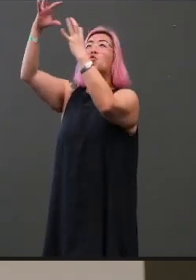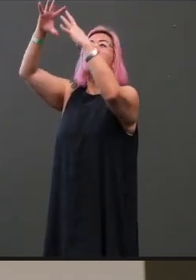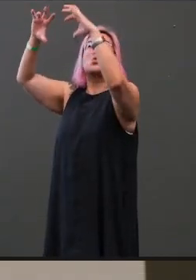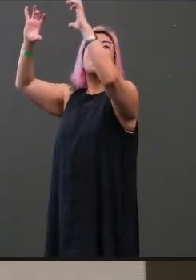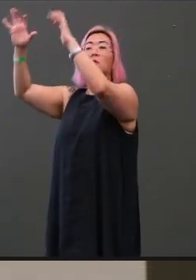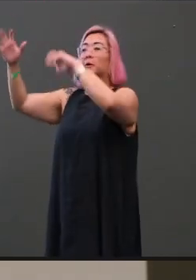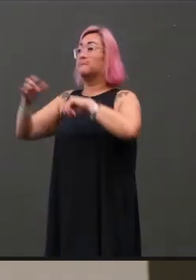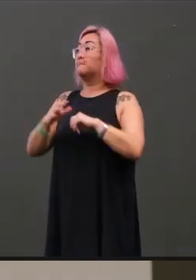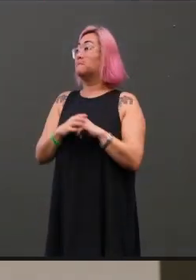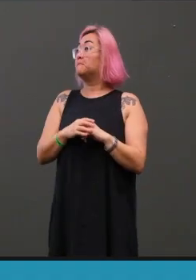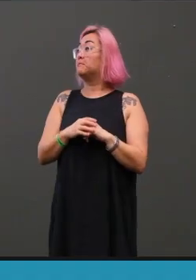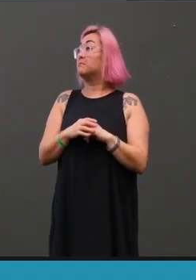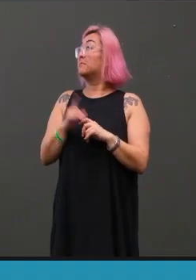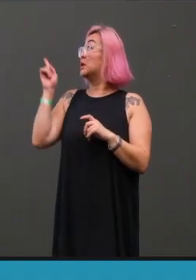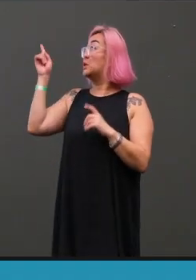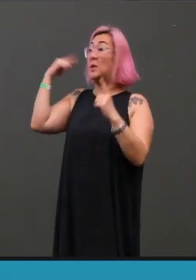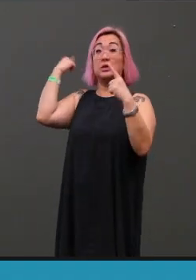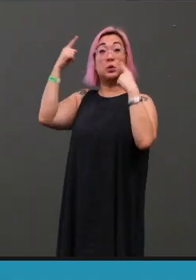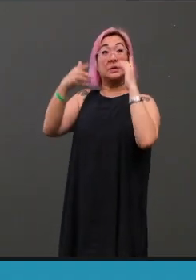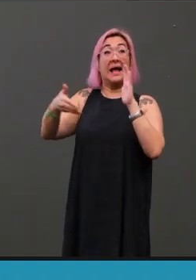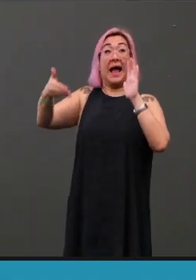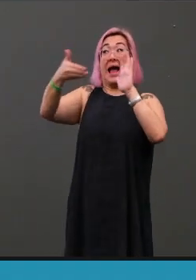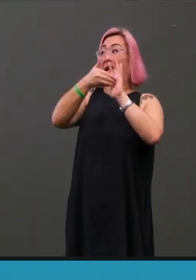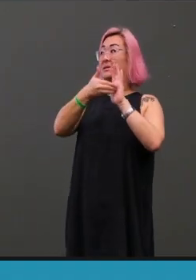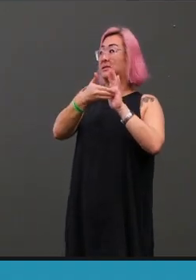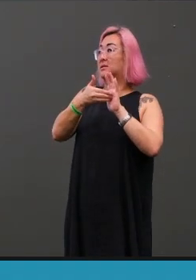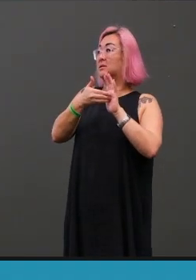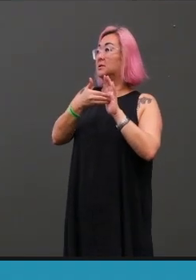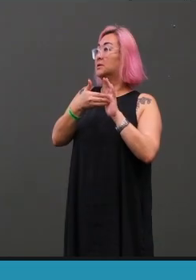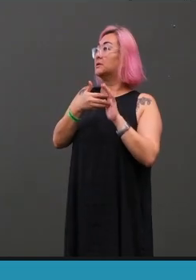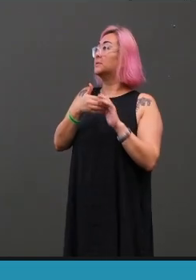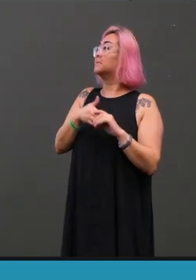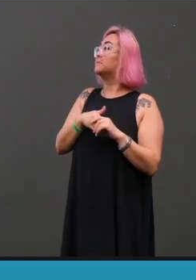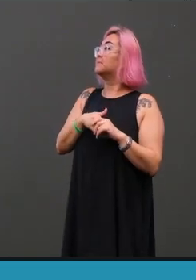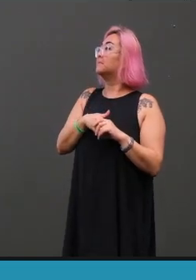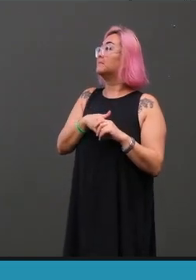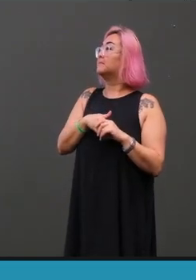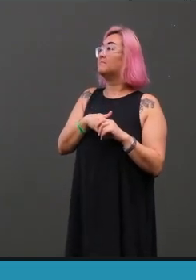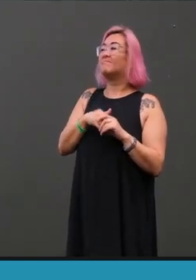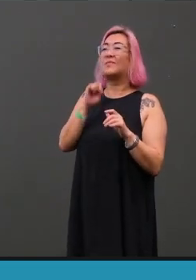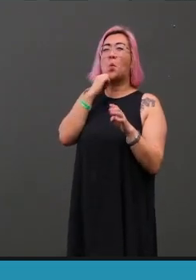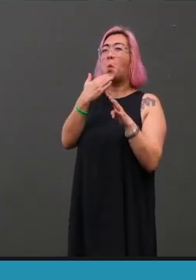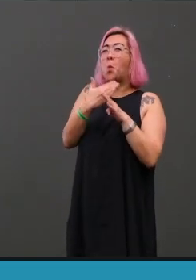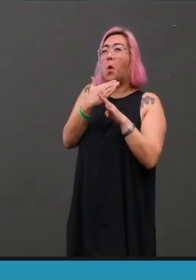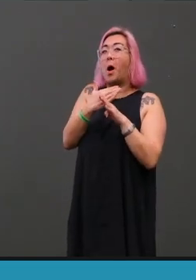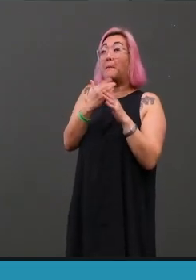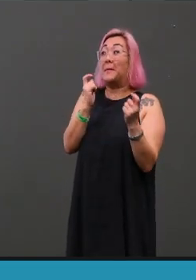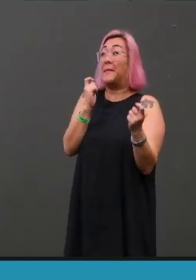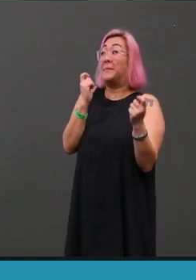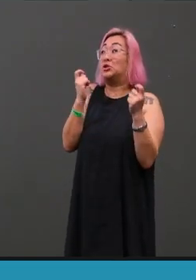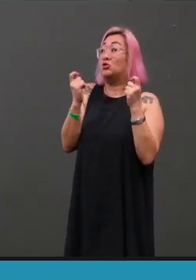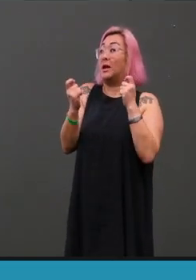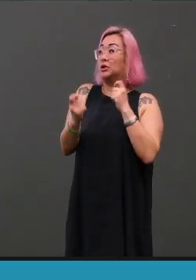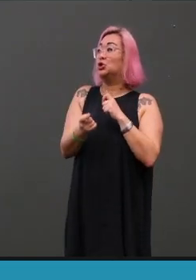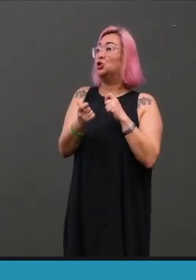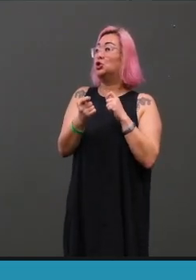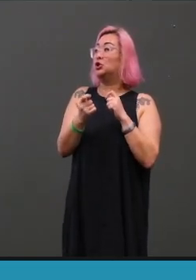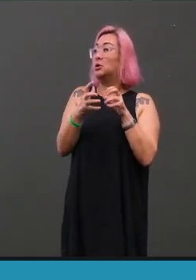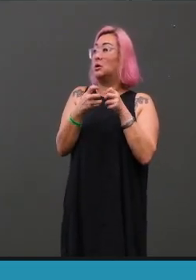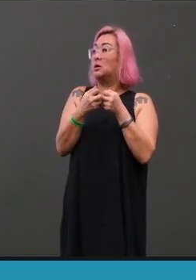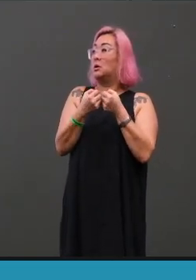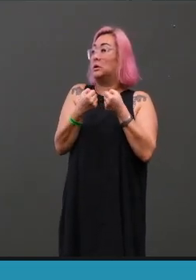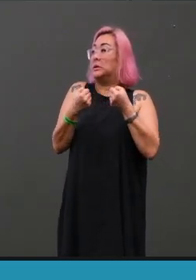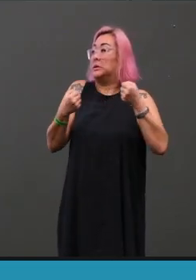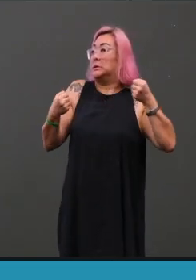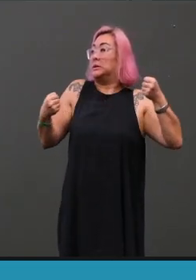previous noise wouldn't look any good. So what if we change the noise though? If we stretch the noise along one axis, and we